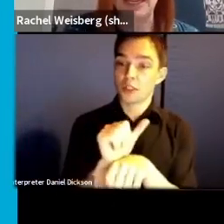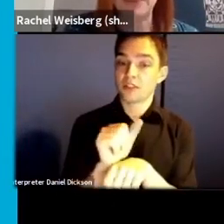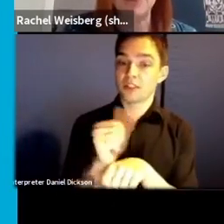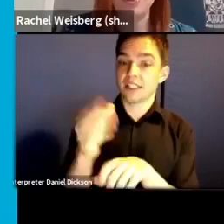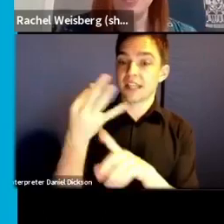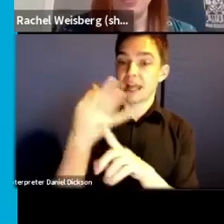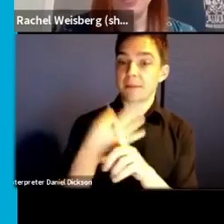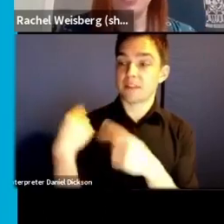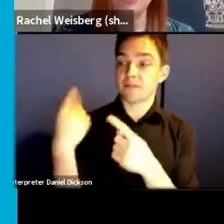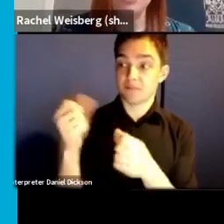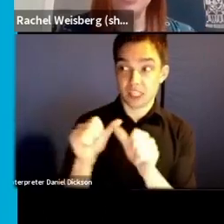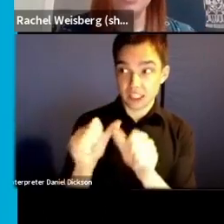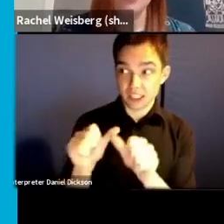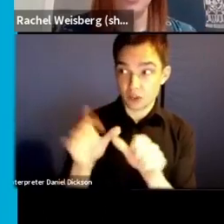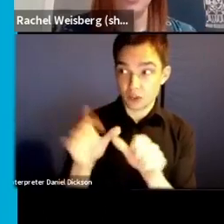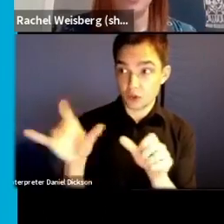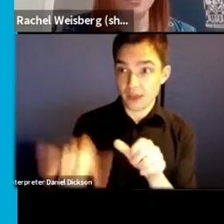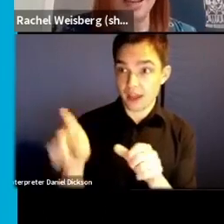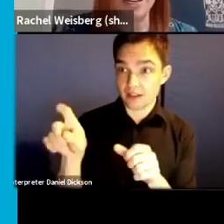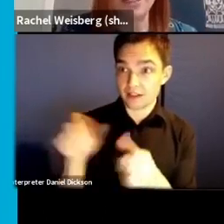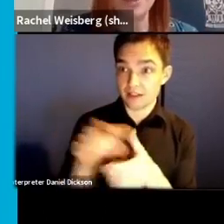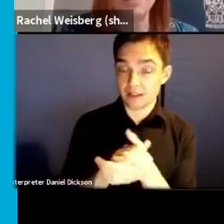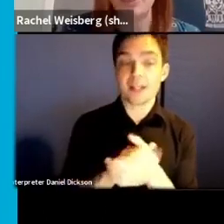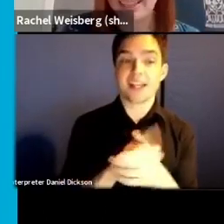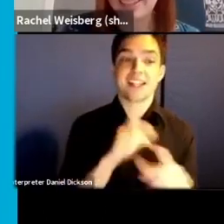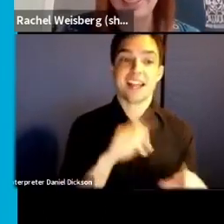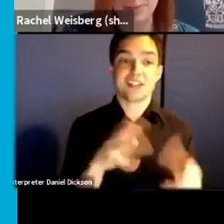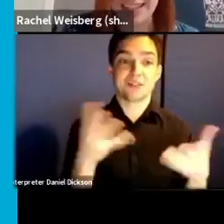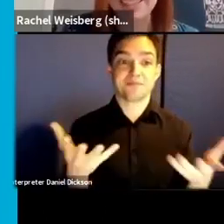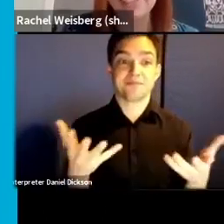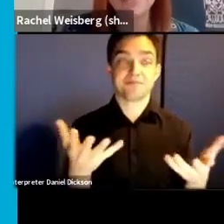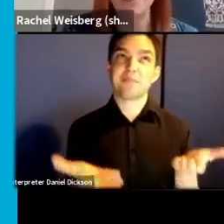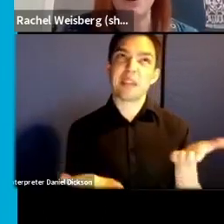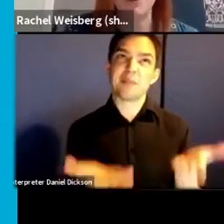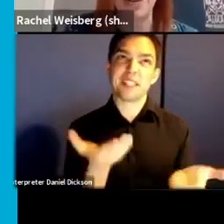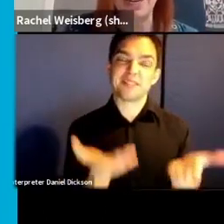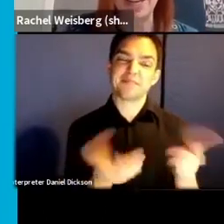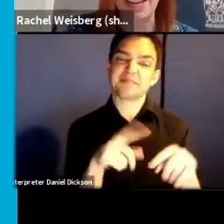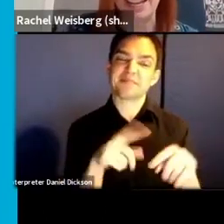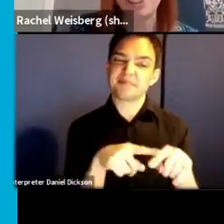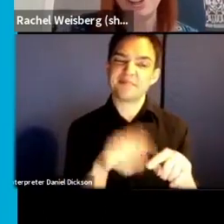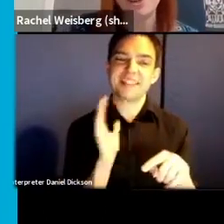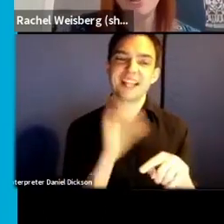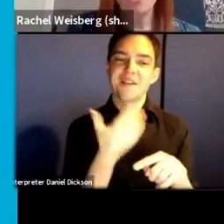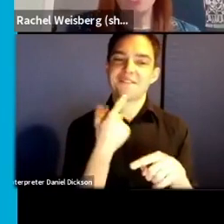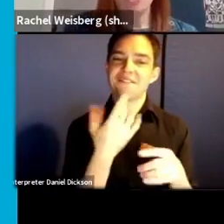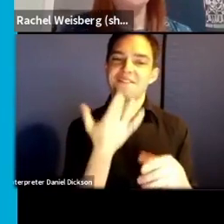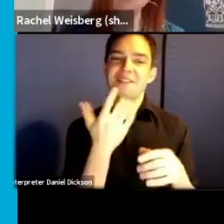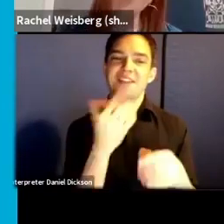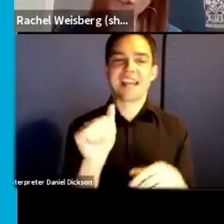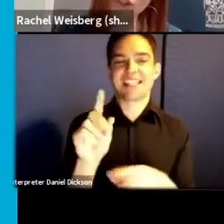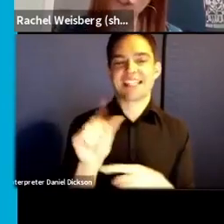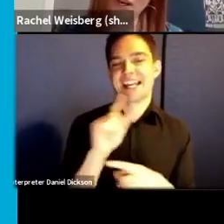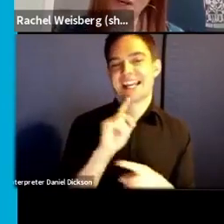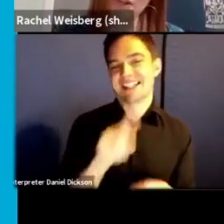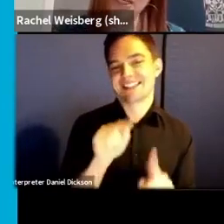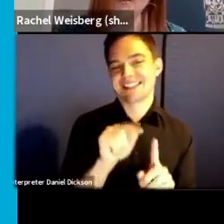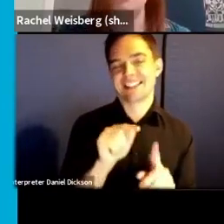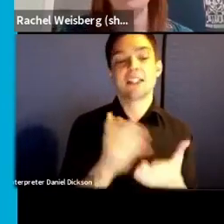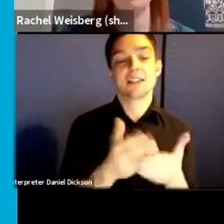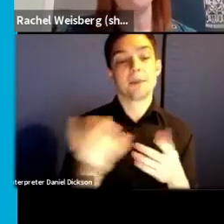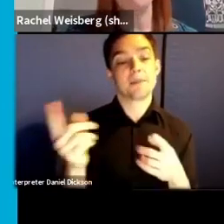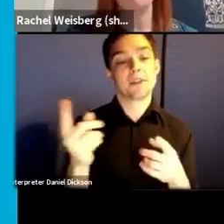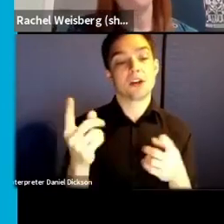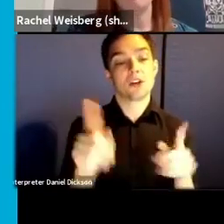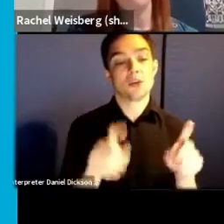doing it? And the answer to that is maybe. It depends. Our favorite ADA answer. Some of the questions you'd want to think